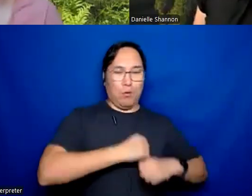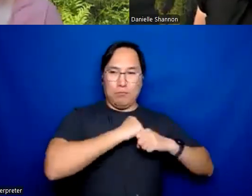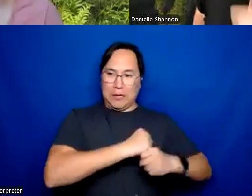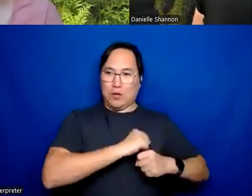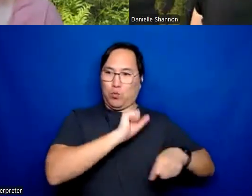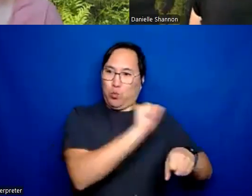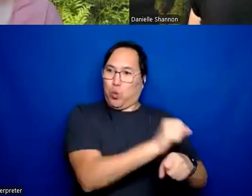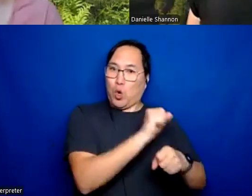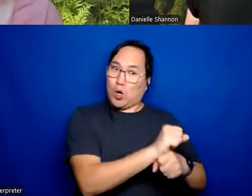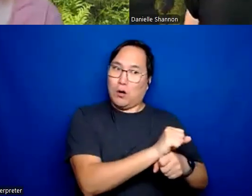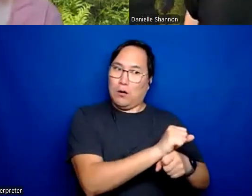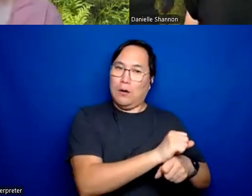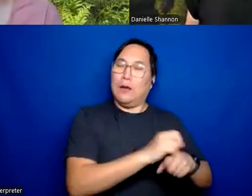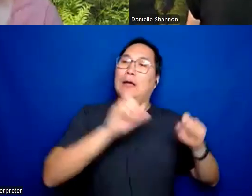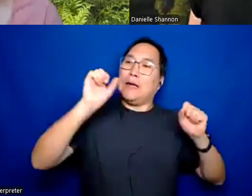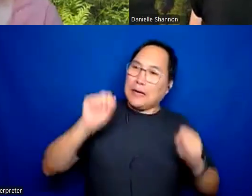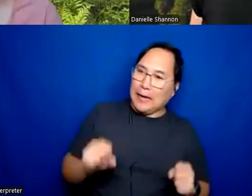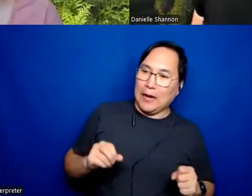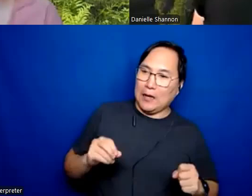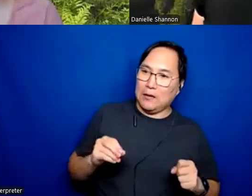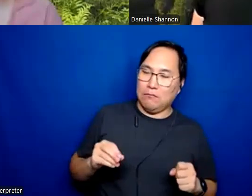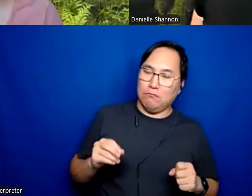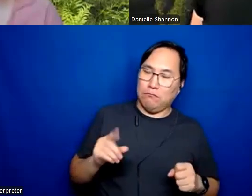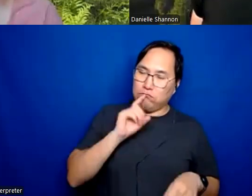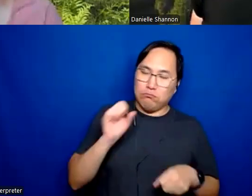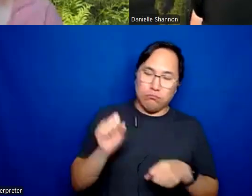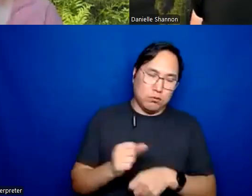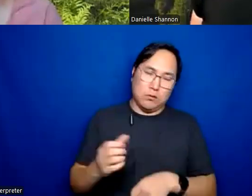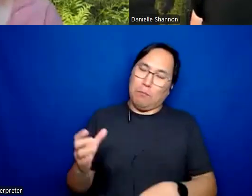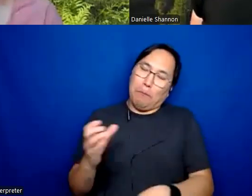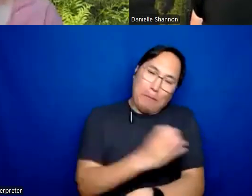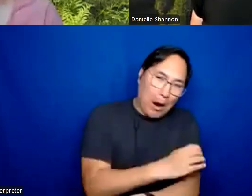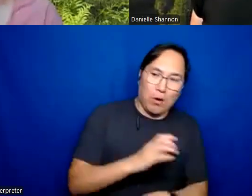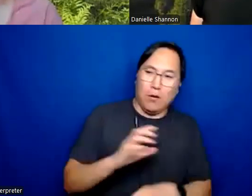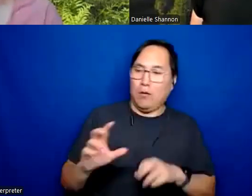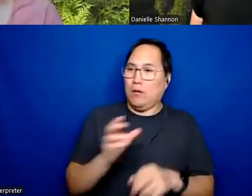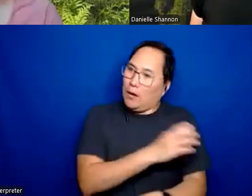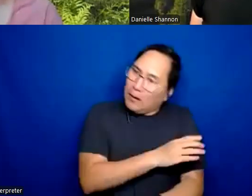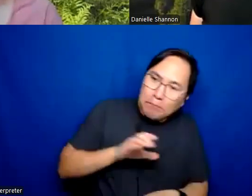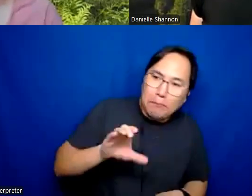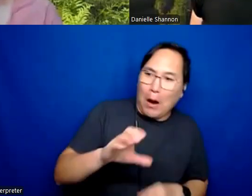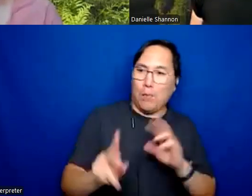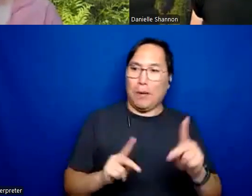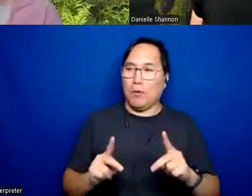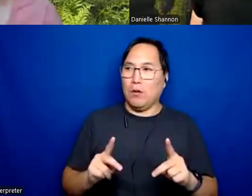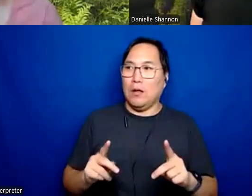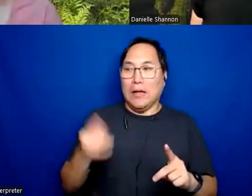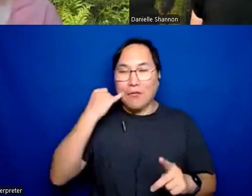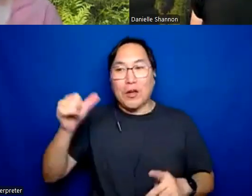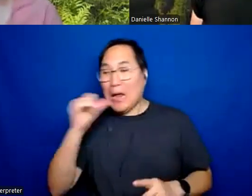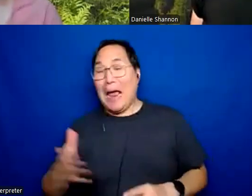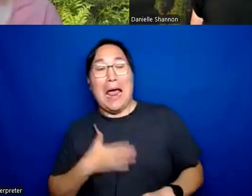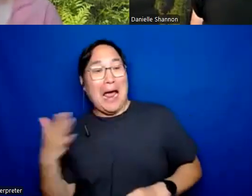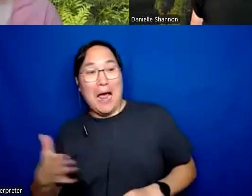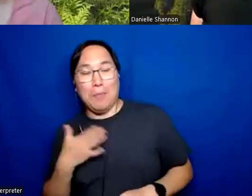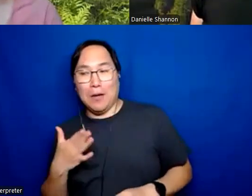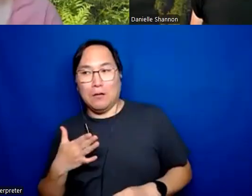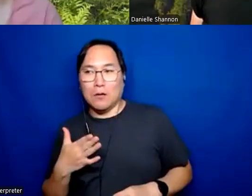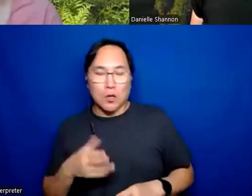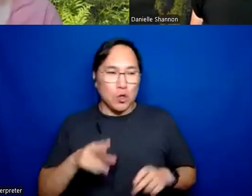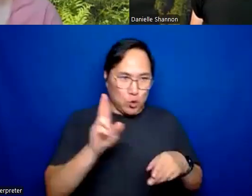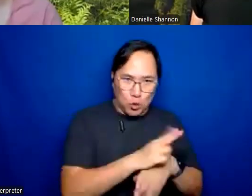be a really powerful way to not just like help people be happier with the work that we're doing, but then ultimately to like leverage